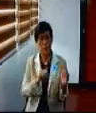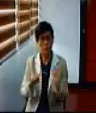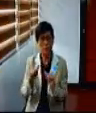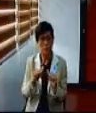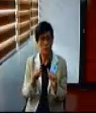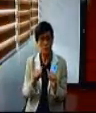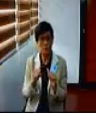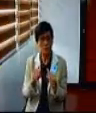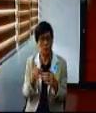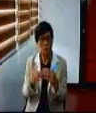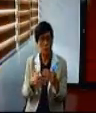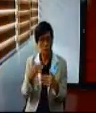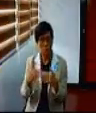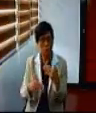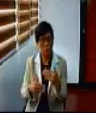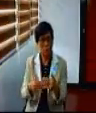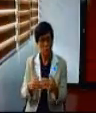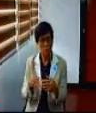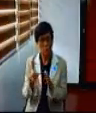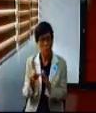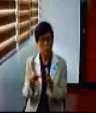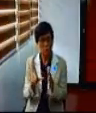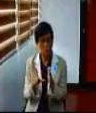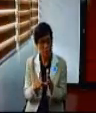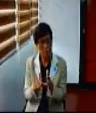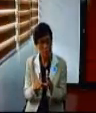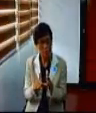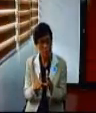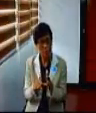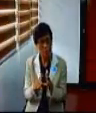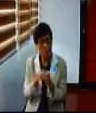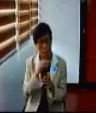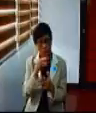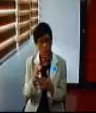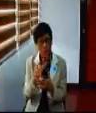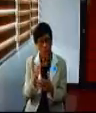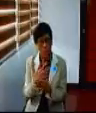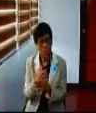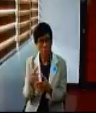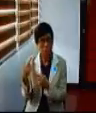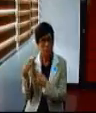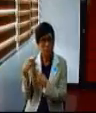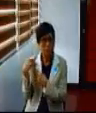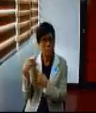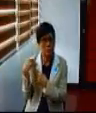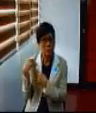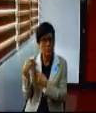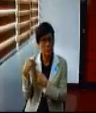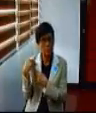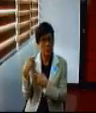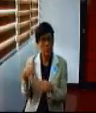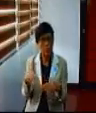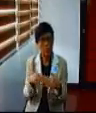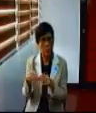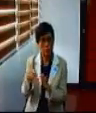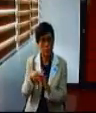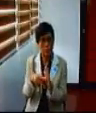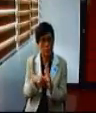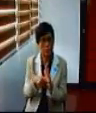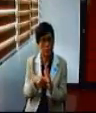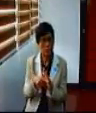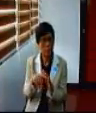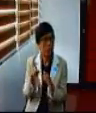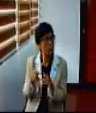which are by law separate entities, and not sharing the responsibility. Well, the guiding principles looks beyond that and asks